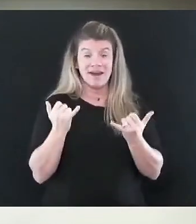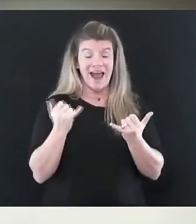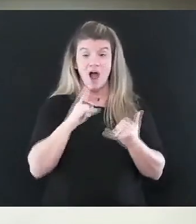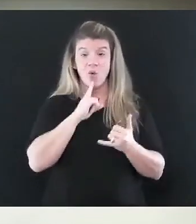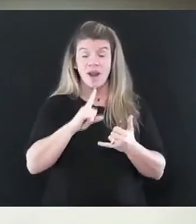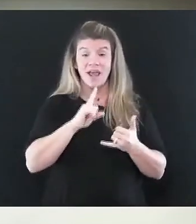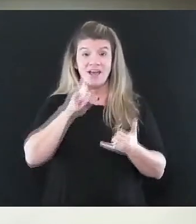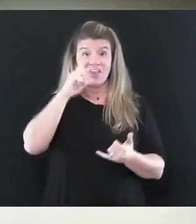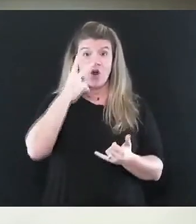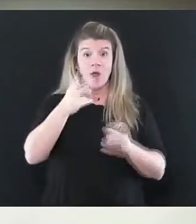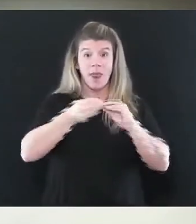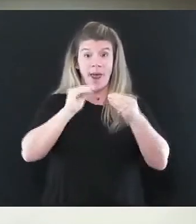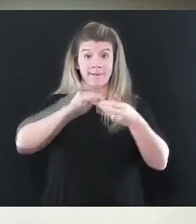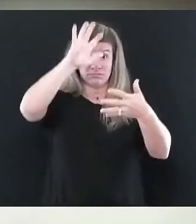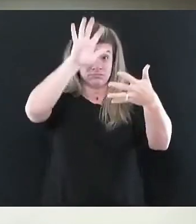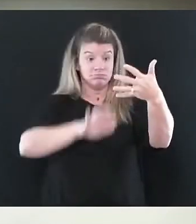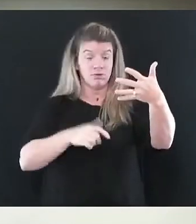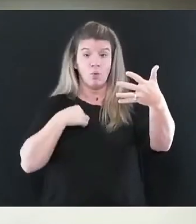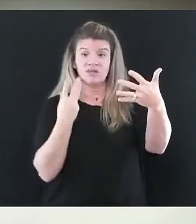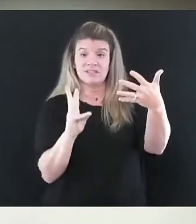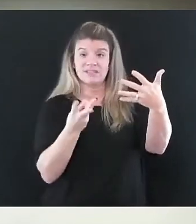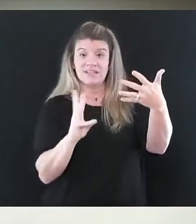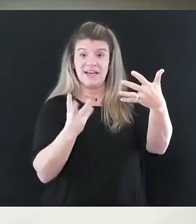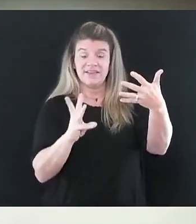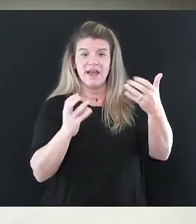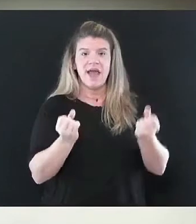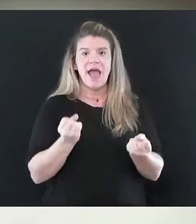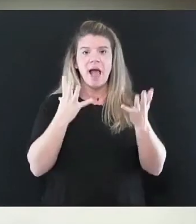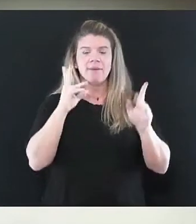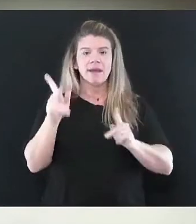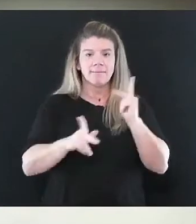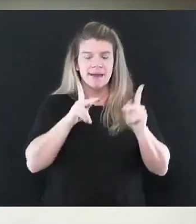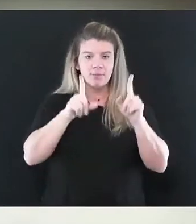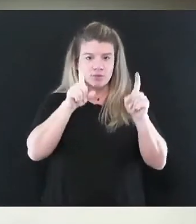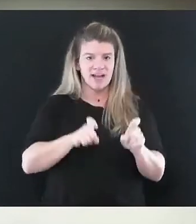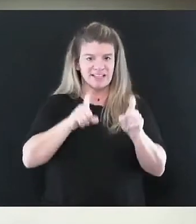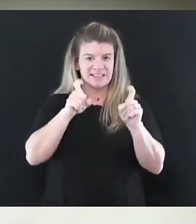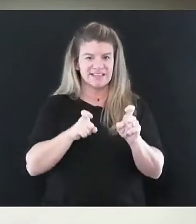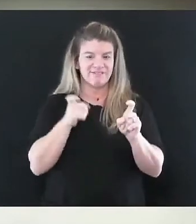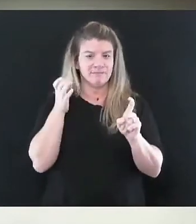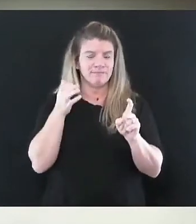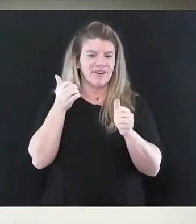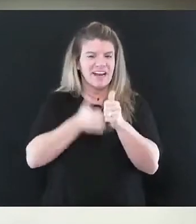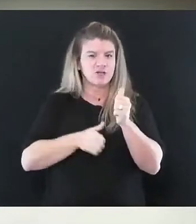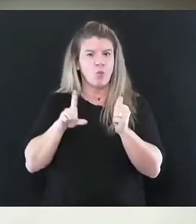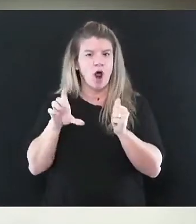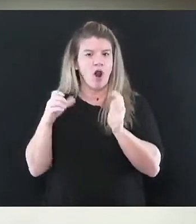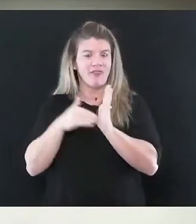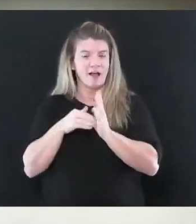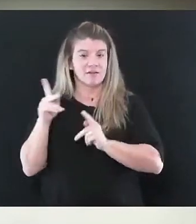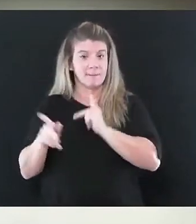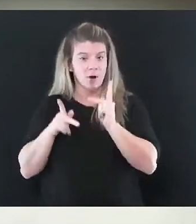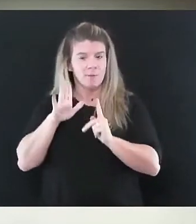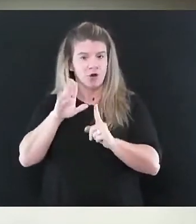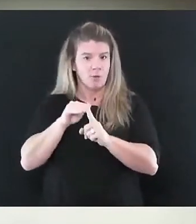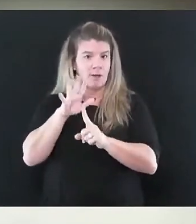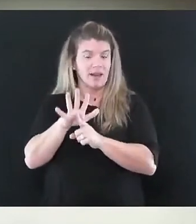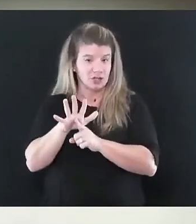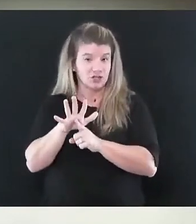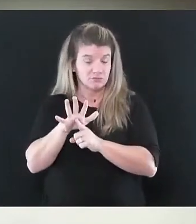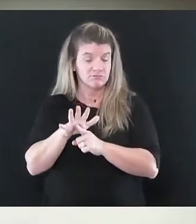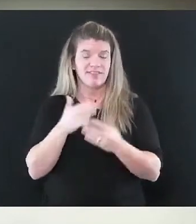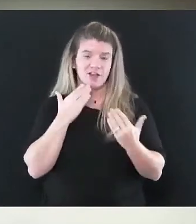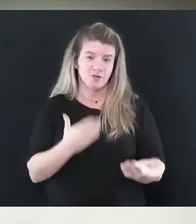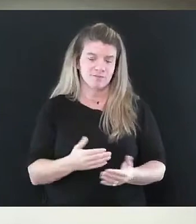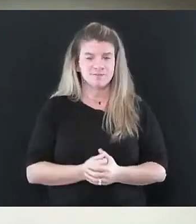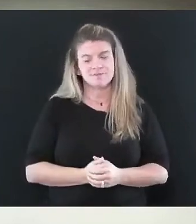country based on number of individuals tested per 1,000 individuals in the population. Thank